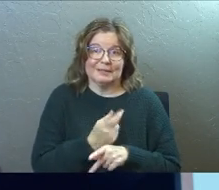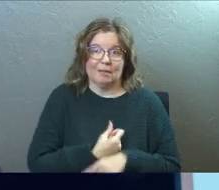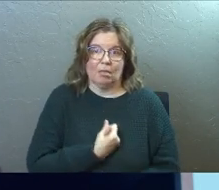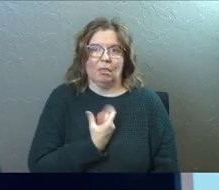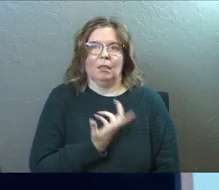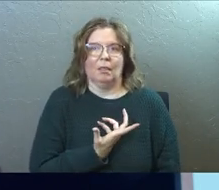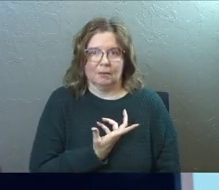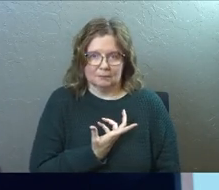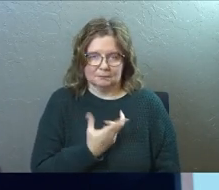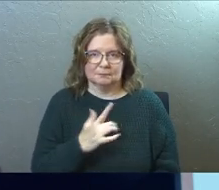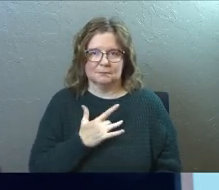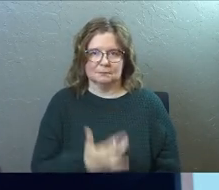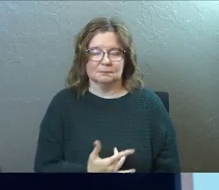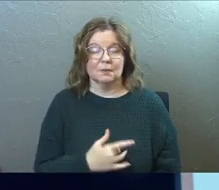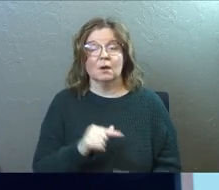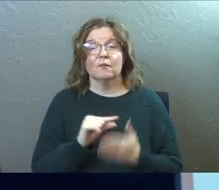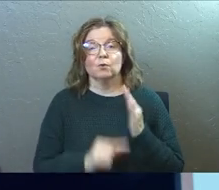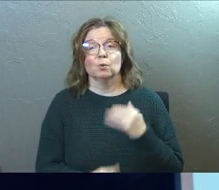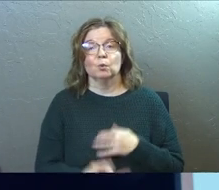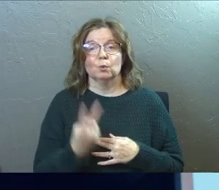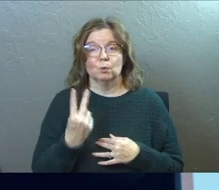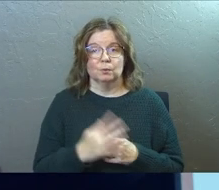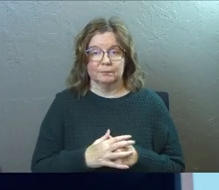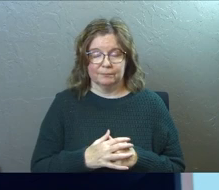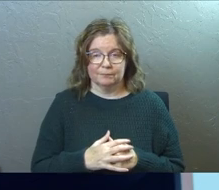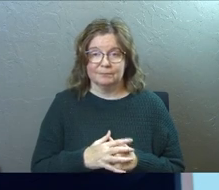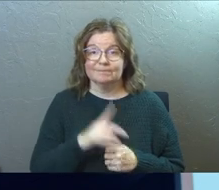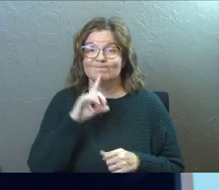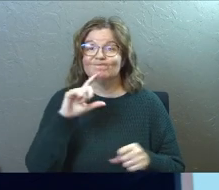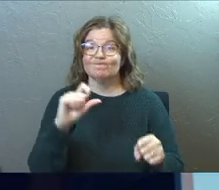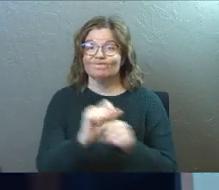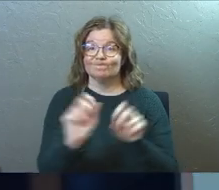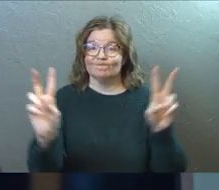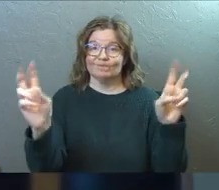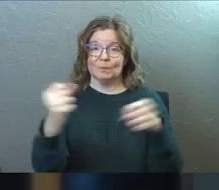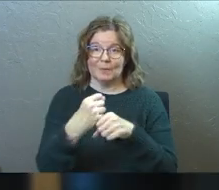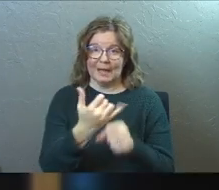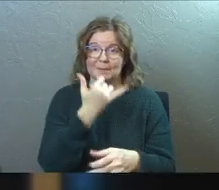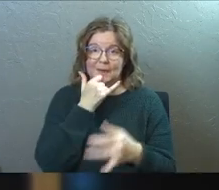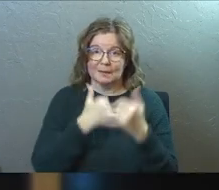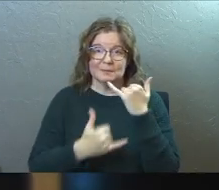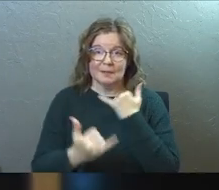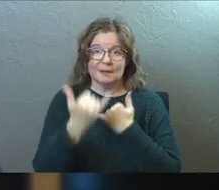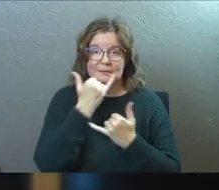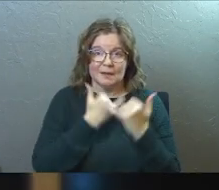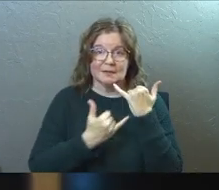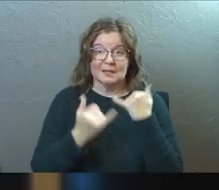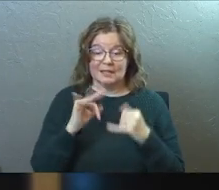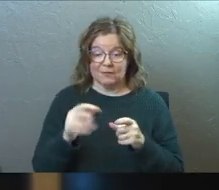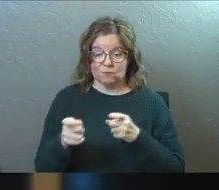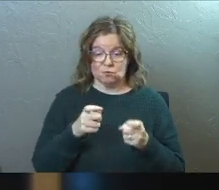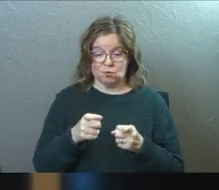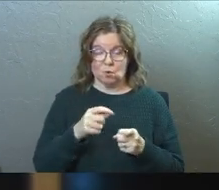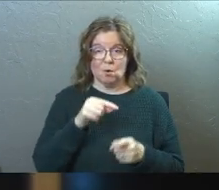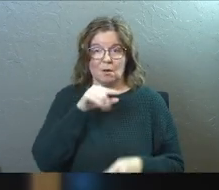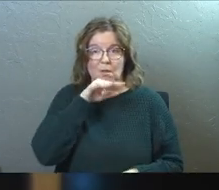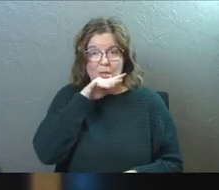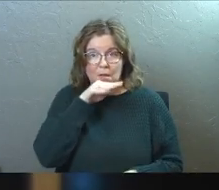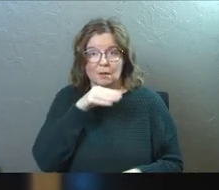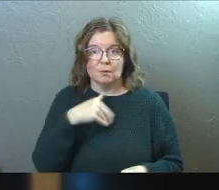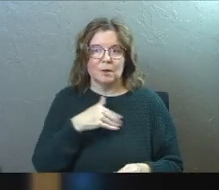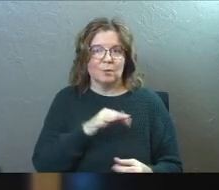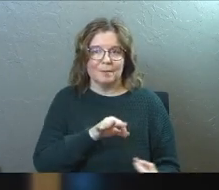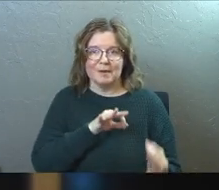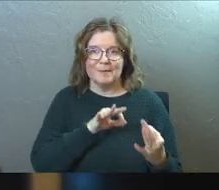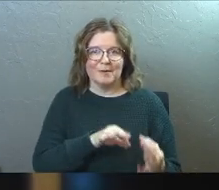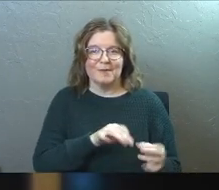bad language. So here's what he says in verse 2. Indeed, we all make many mistakes. For if we could control our tongues, we would be